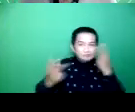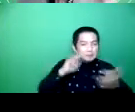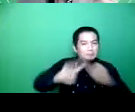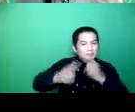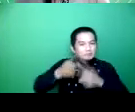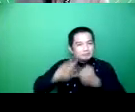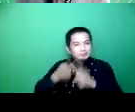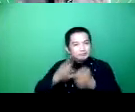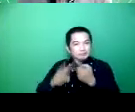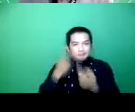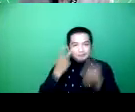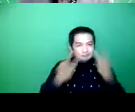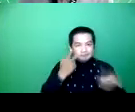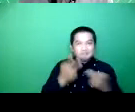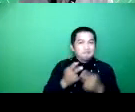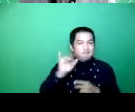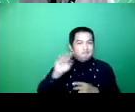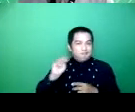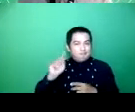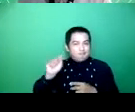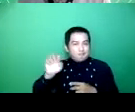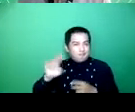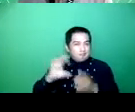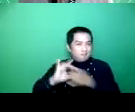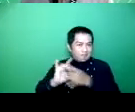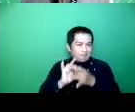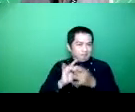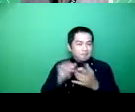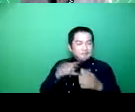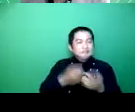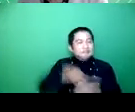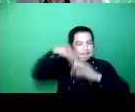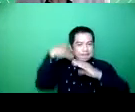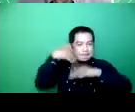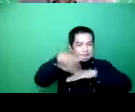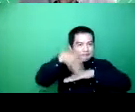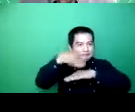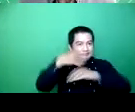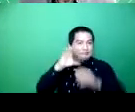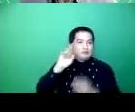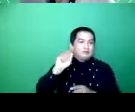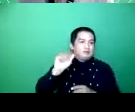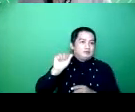together. This interconnected network also allows us to send data. We could send information.